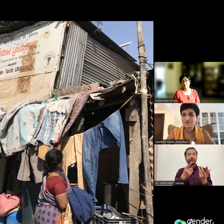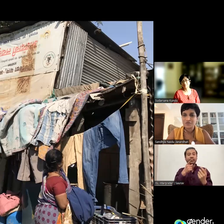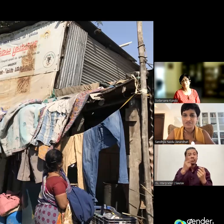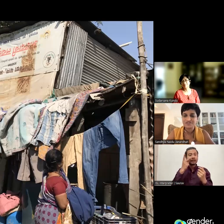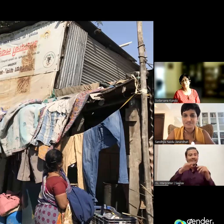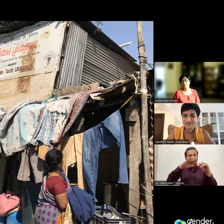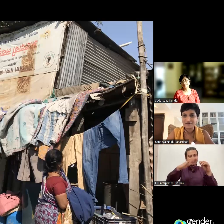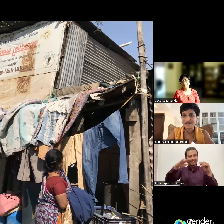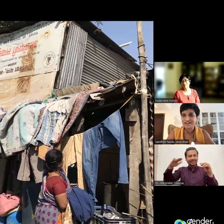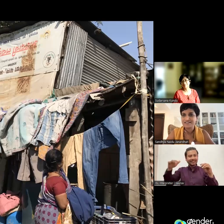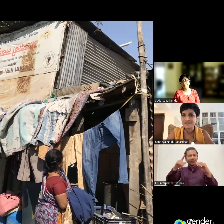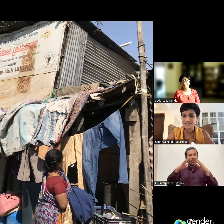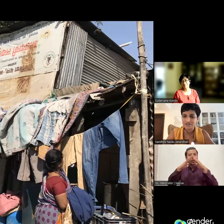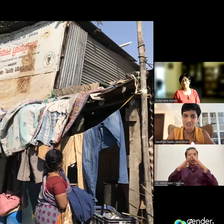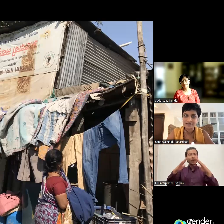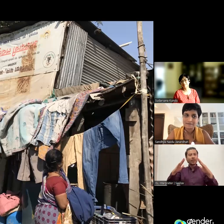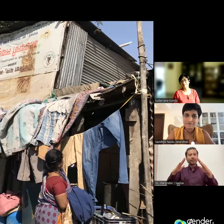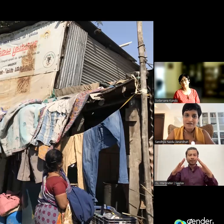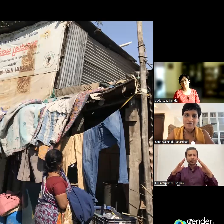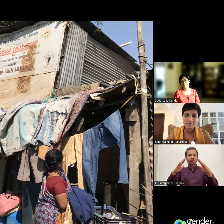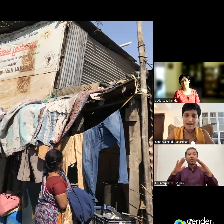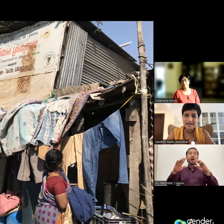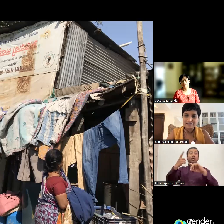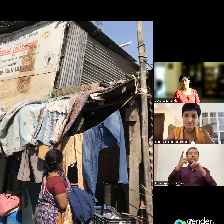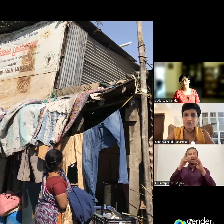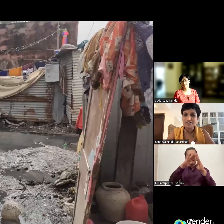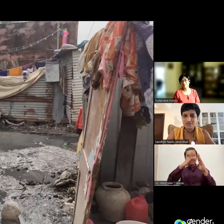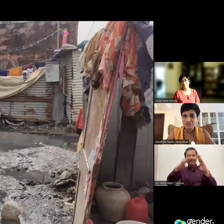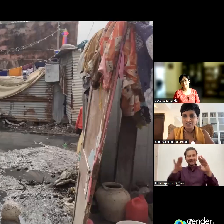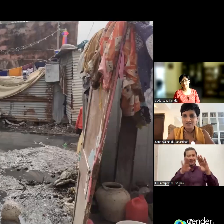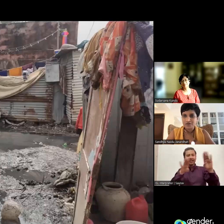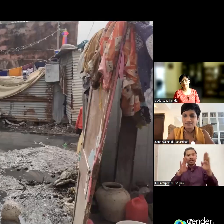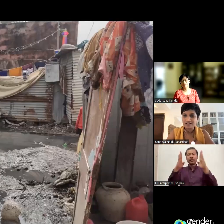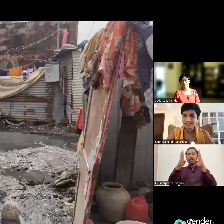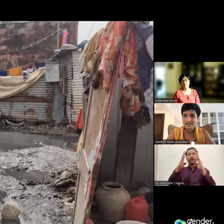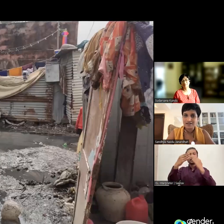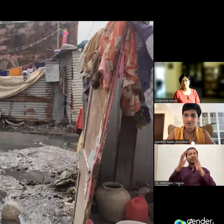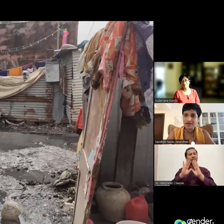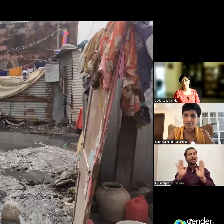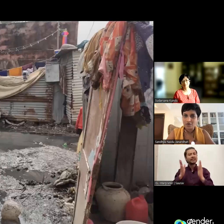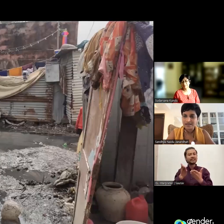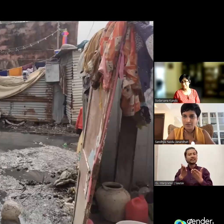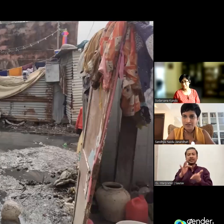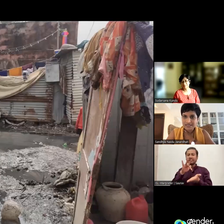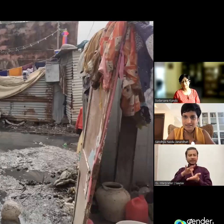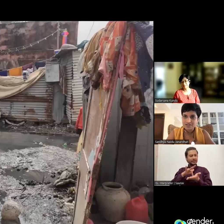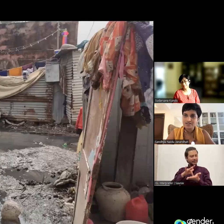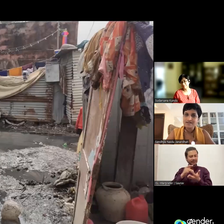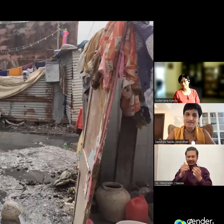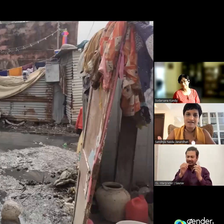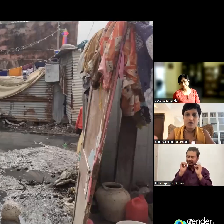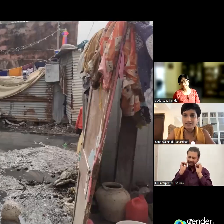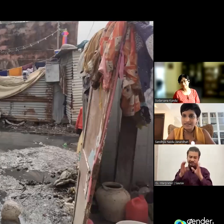balanced on top of a very unsafe structure. And poor infrastructure, of course, flooding and no adequate